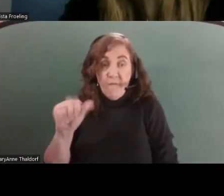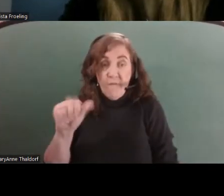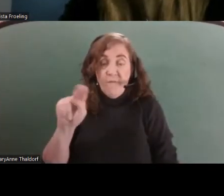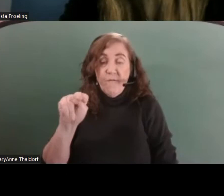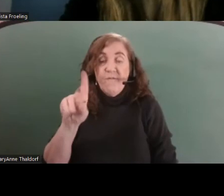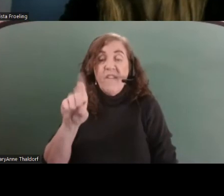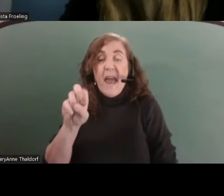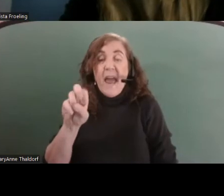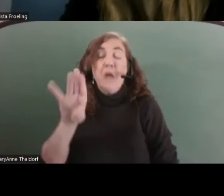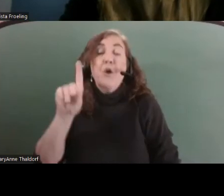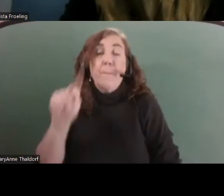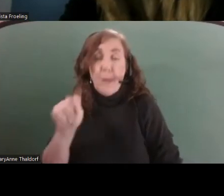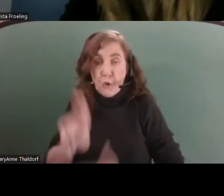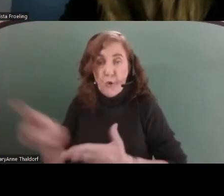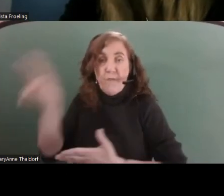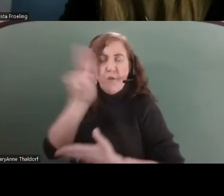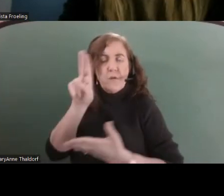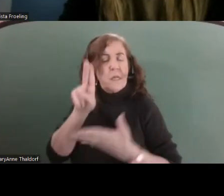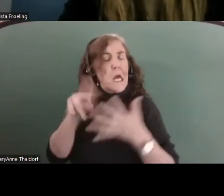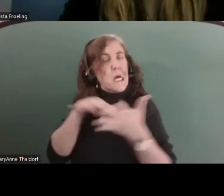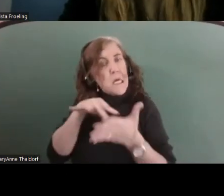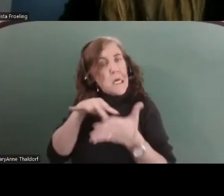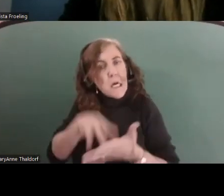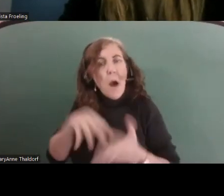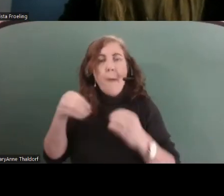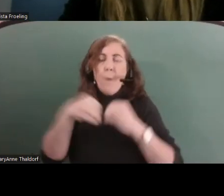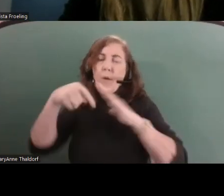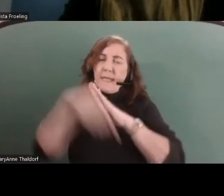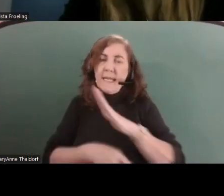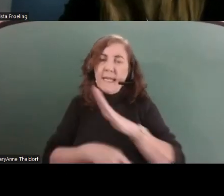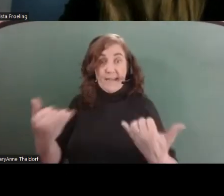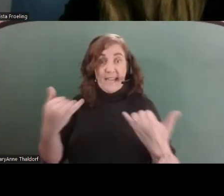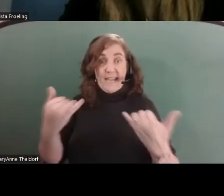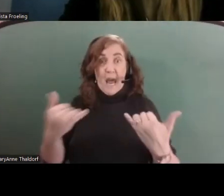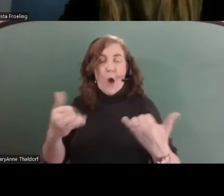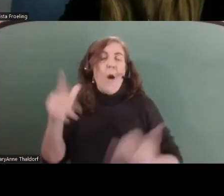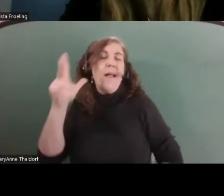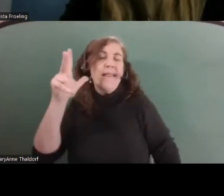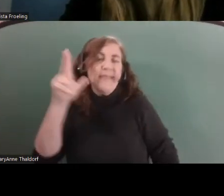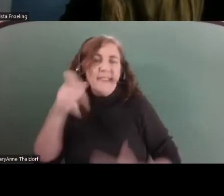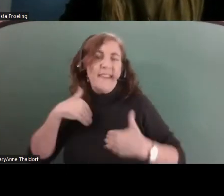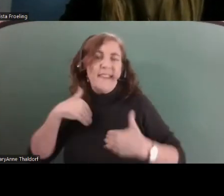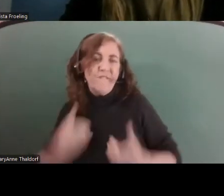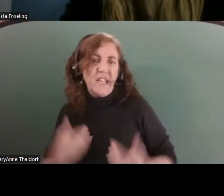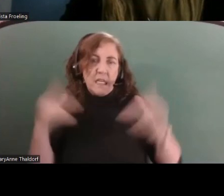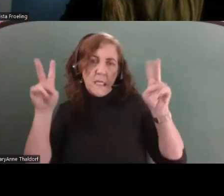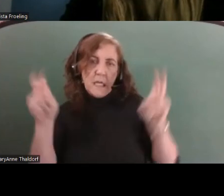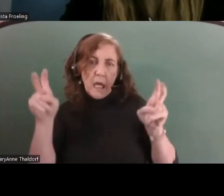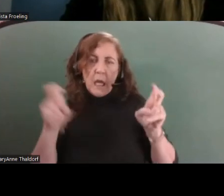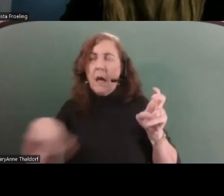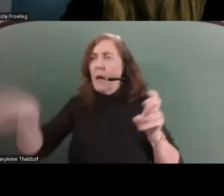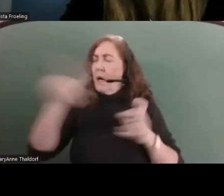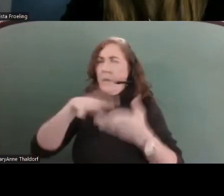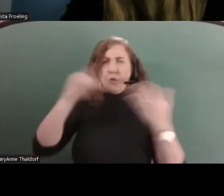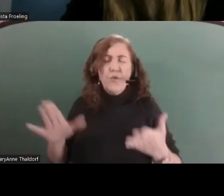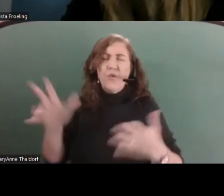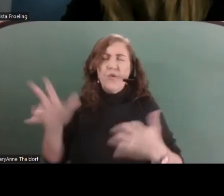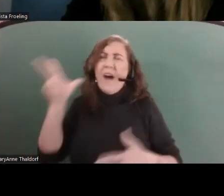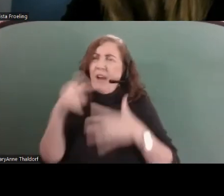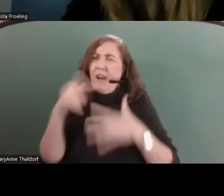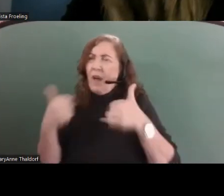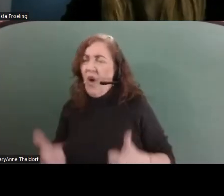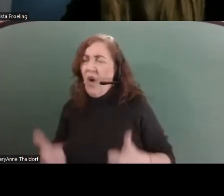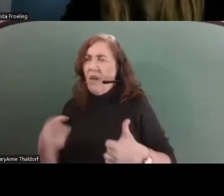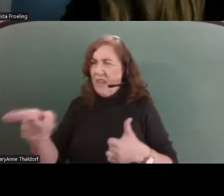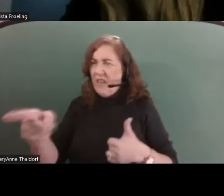lot of studies on listening fatigue, because they realized children with hearing loss, they've been reporting feeling physically and are mentally